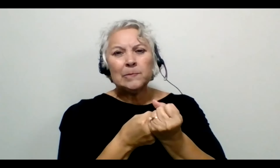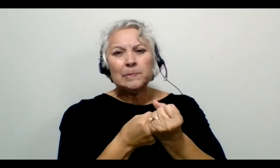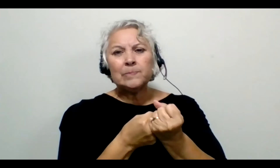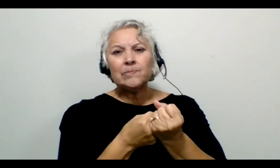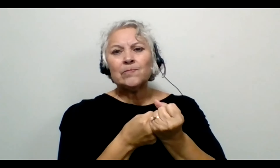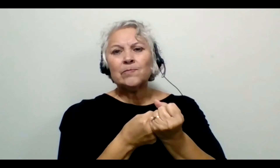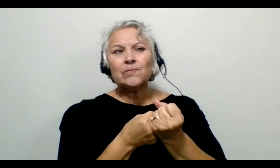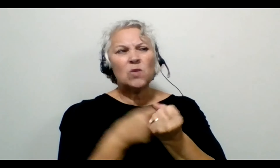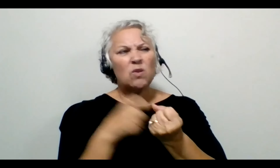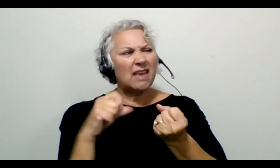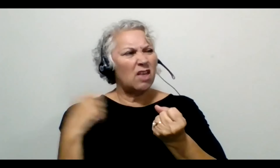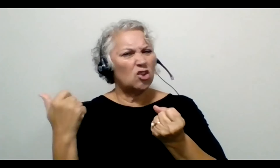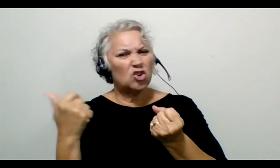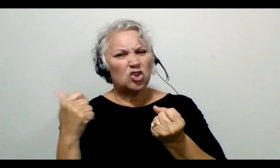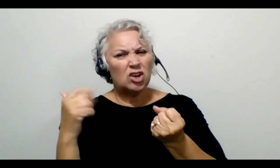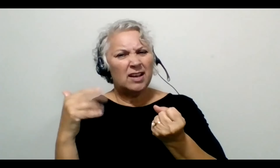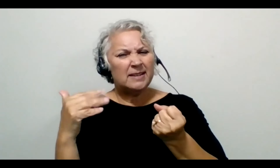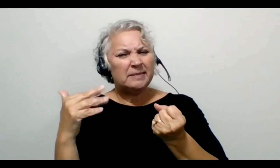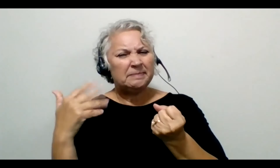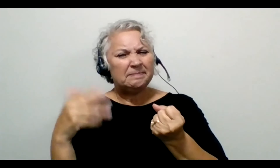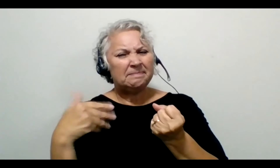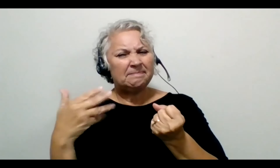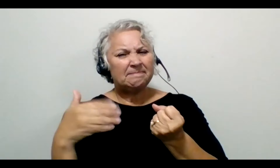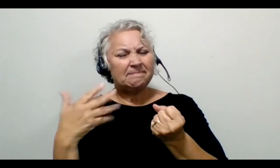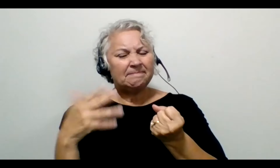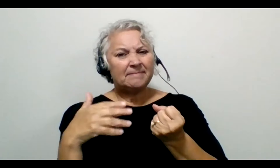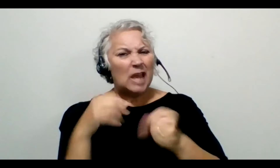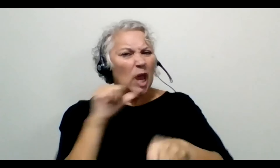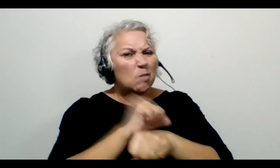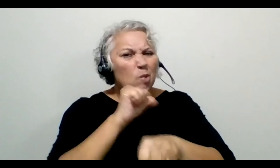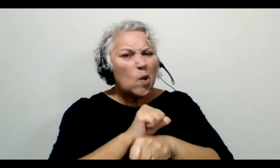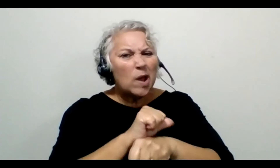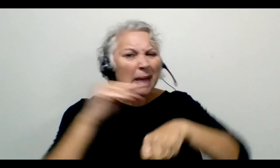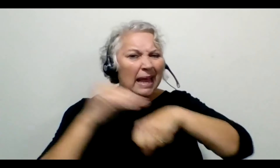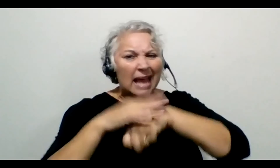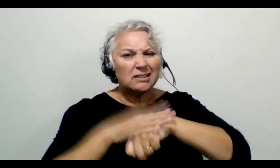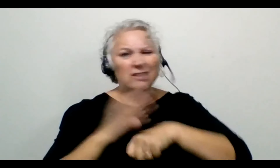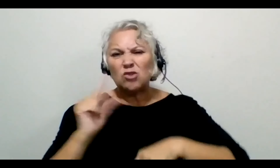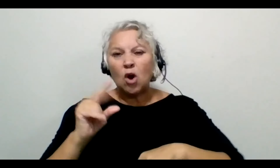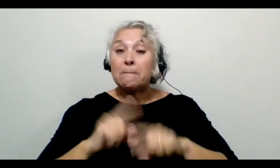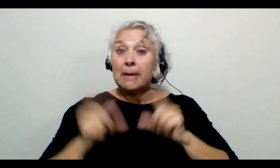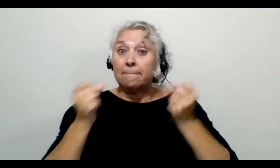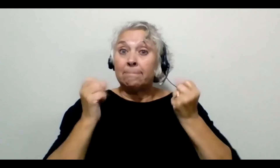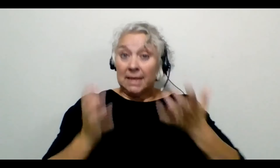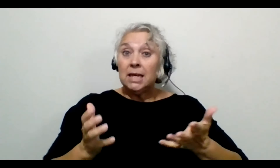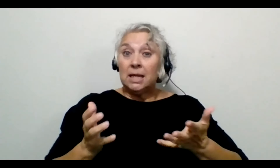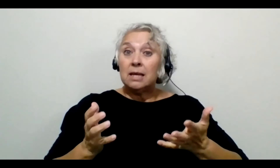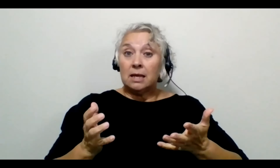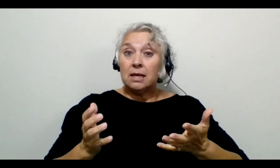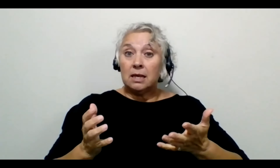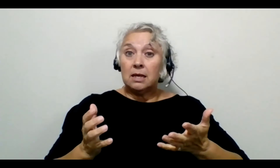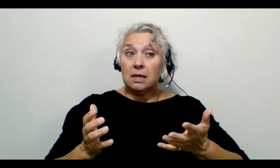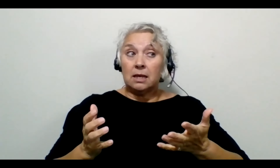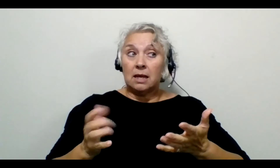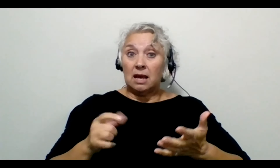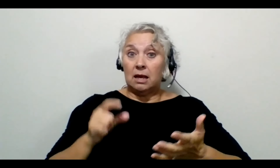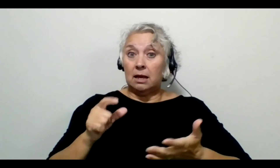what was the other one? Employment counseling, but many of them do assist